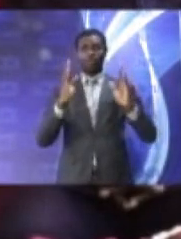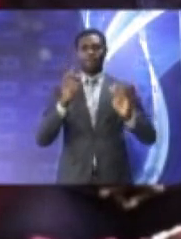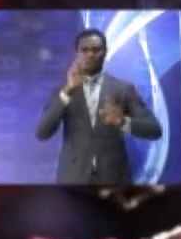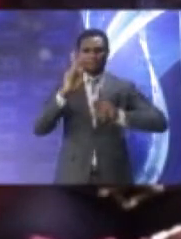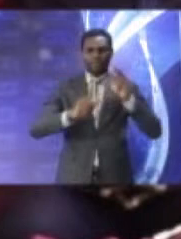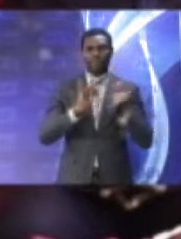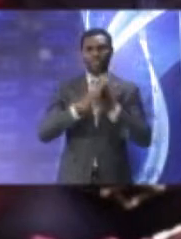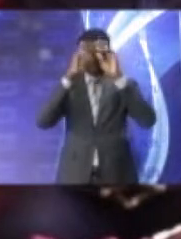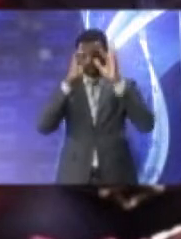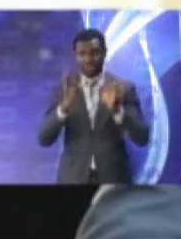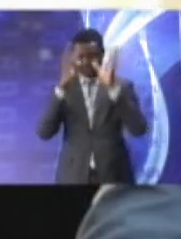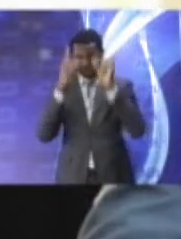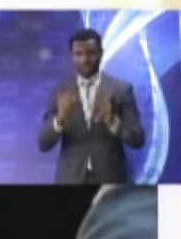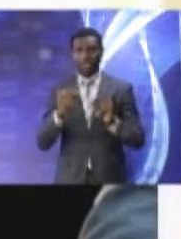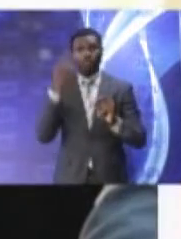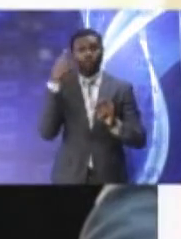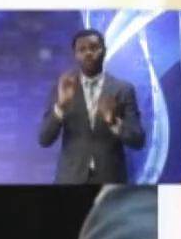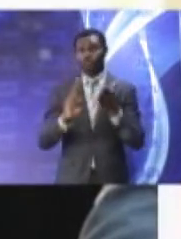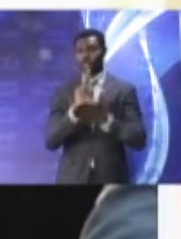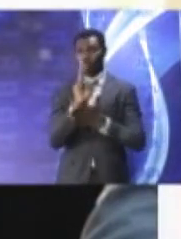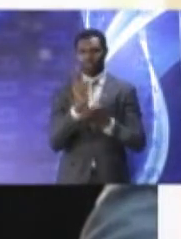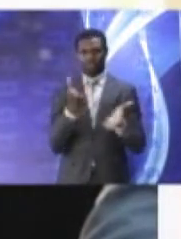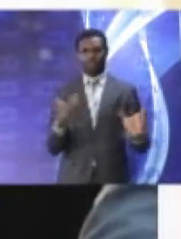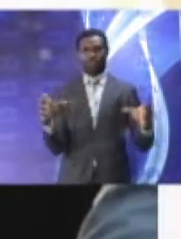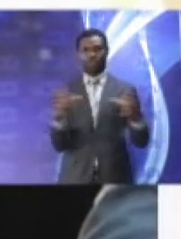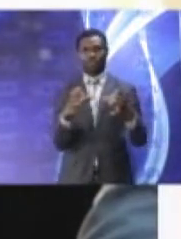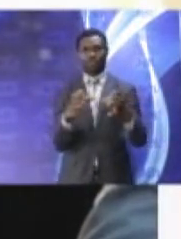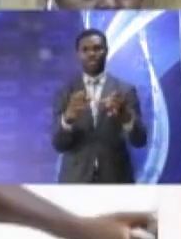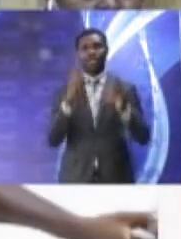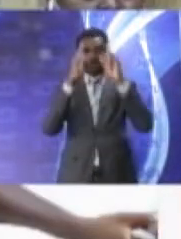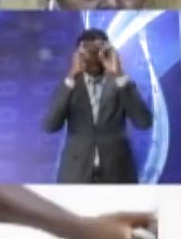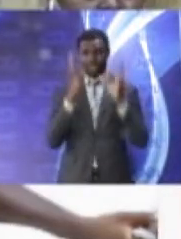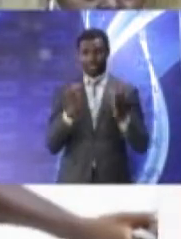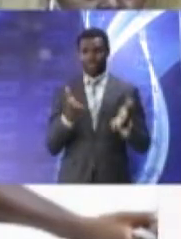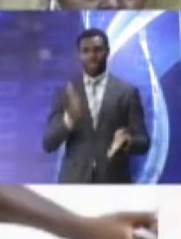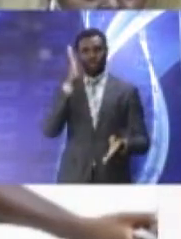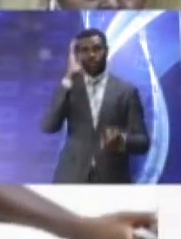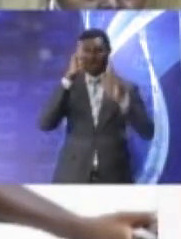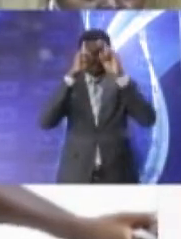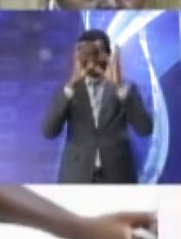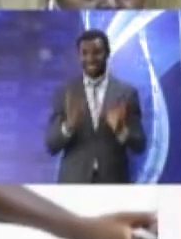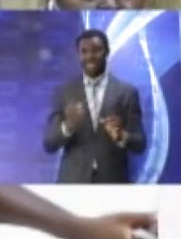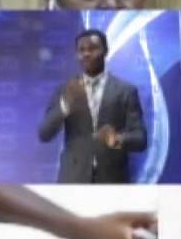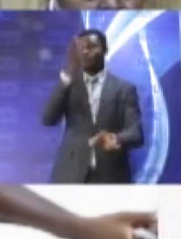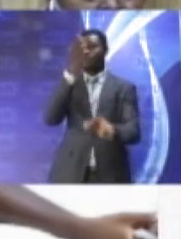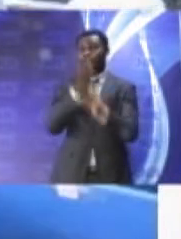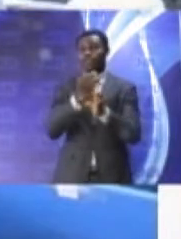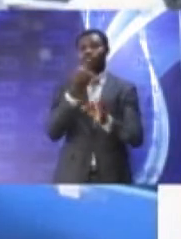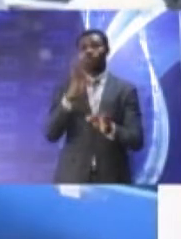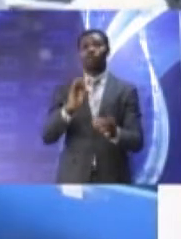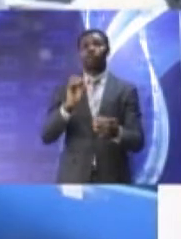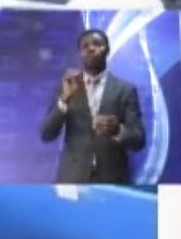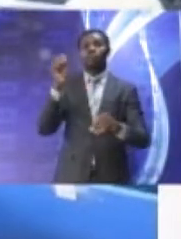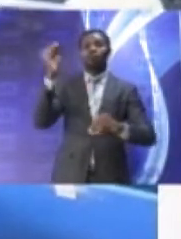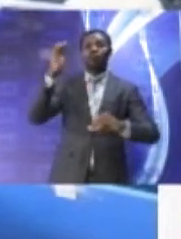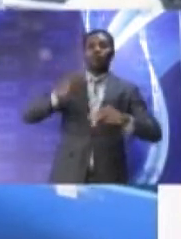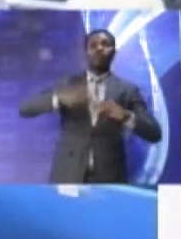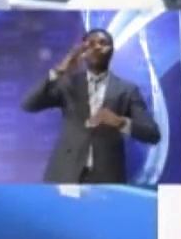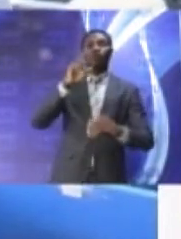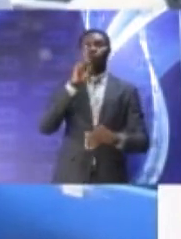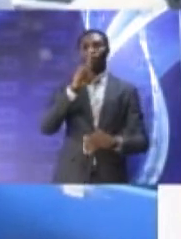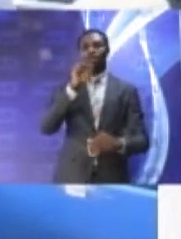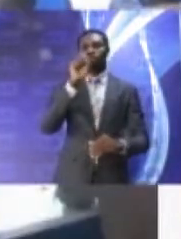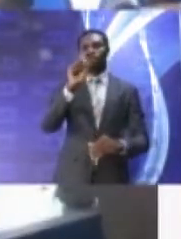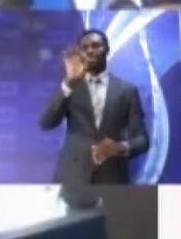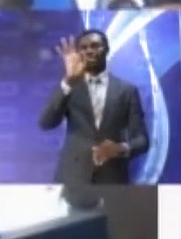nation's tertiary institutions, and the decision taken here will determine the fate of more than 1.9 million candidates seeking